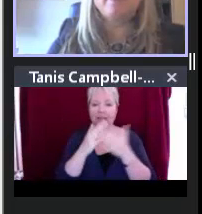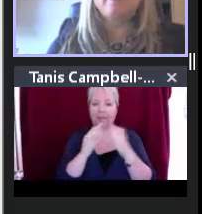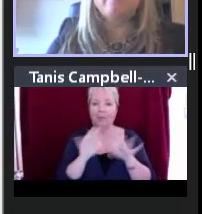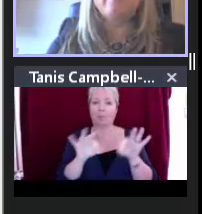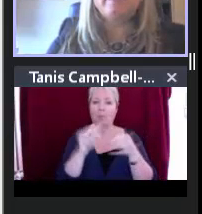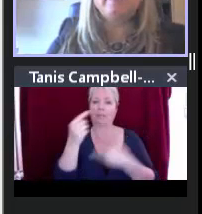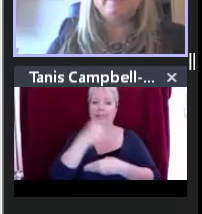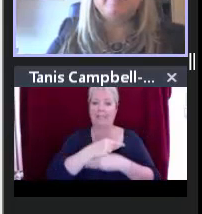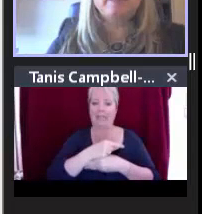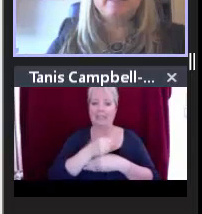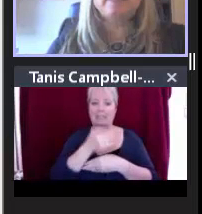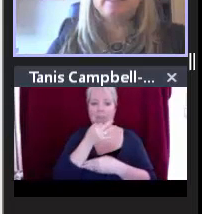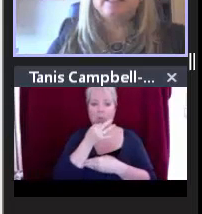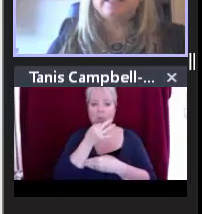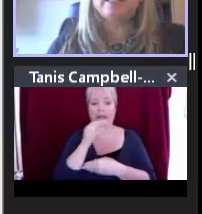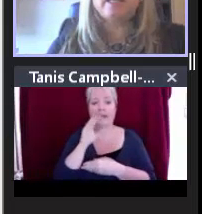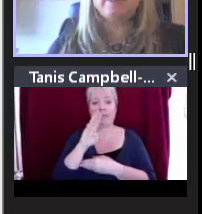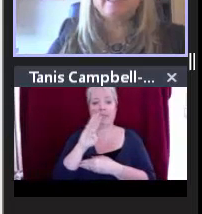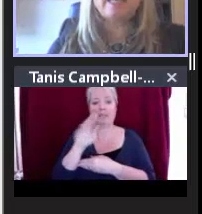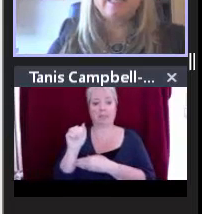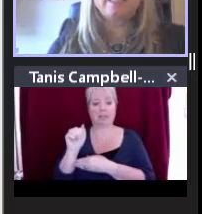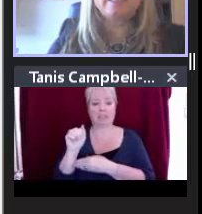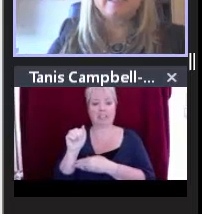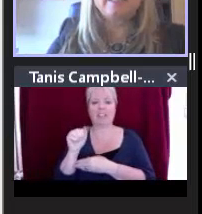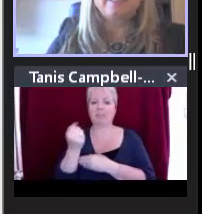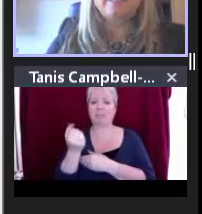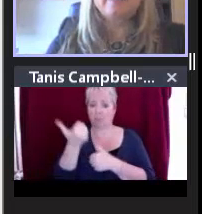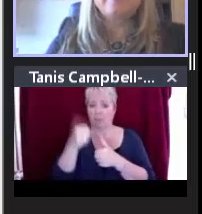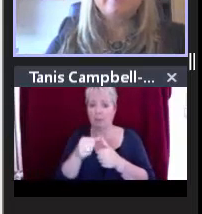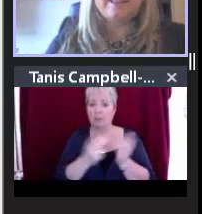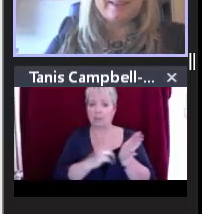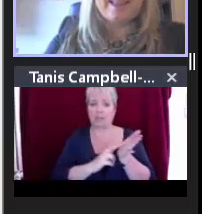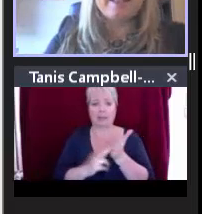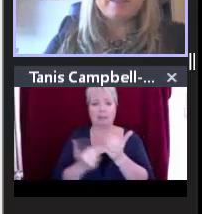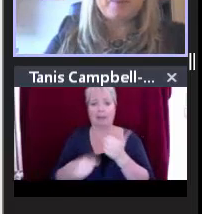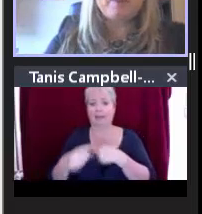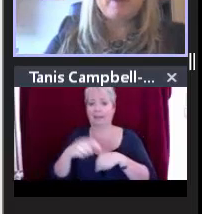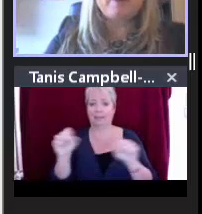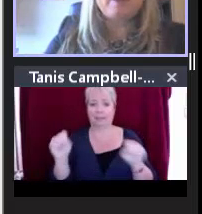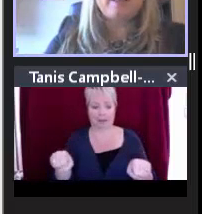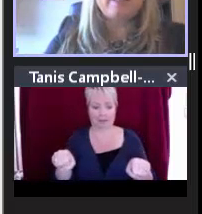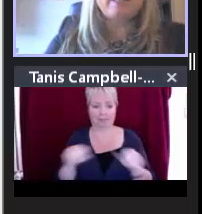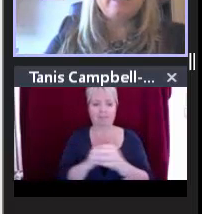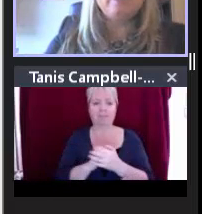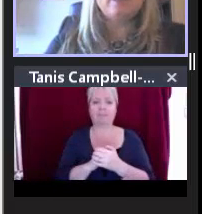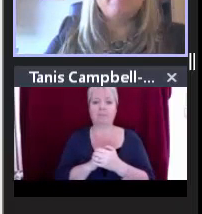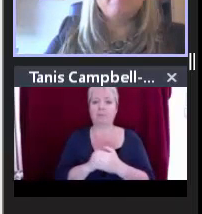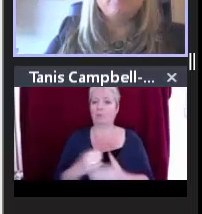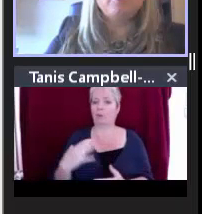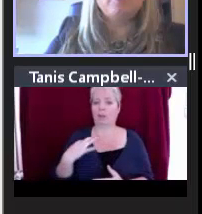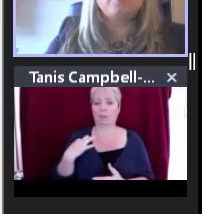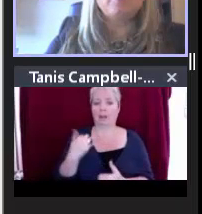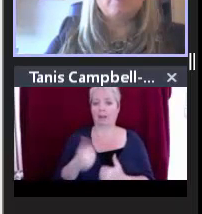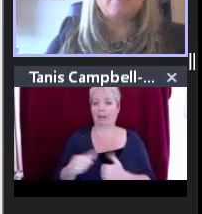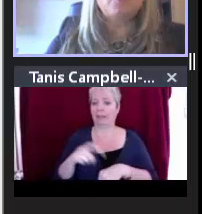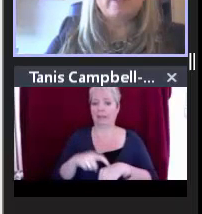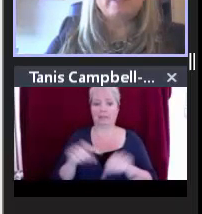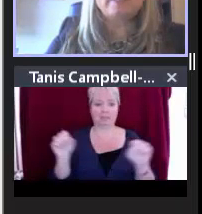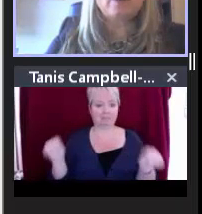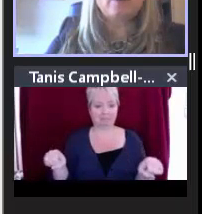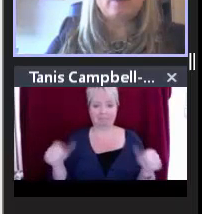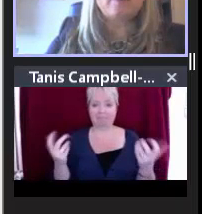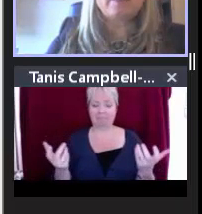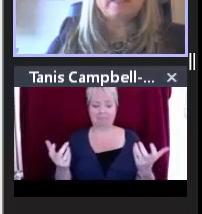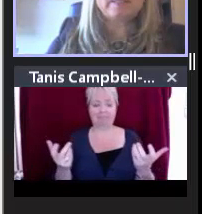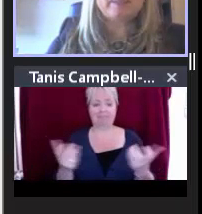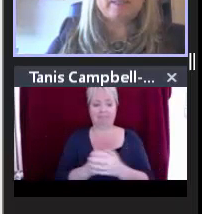up. For Business Abilities, it's a continuous intake. So people can apply at any time to join